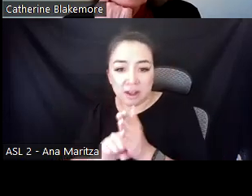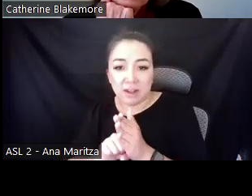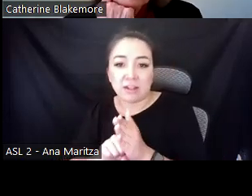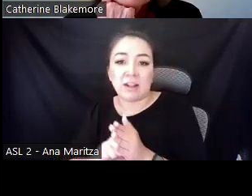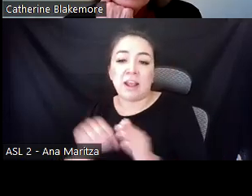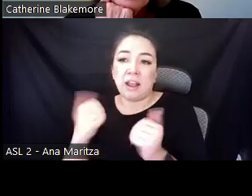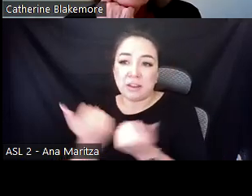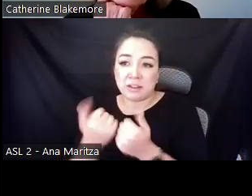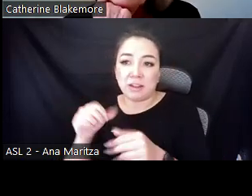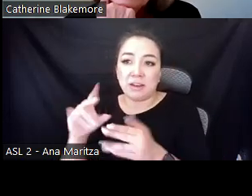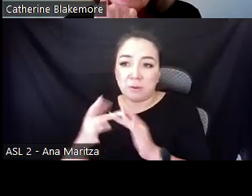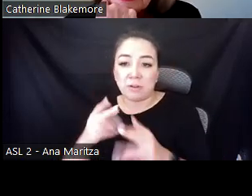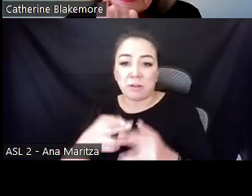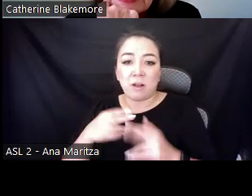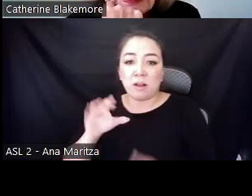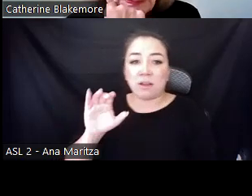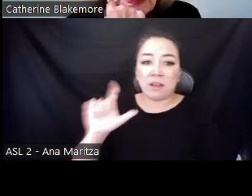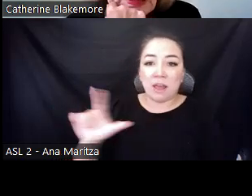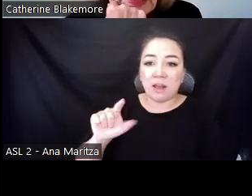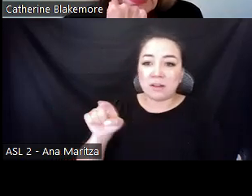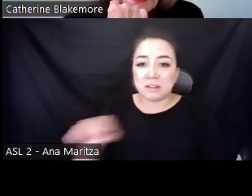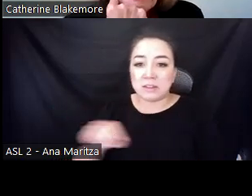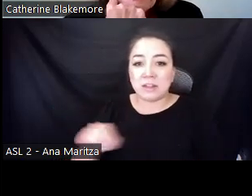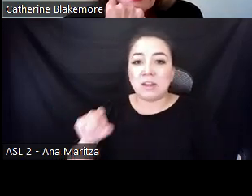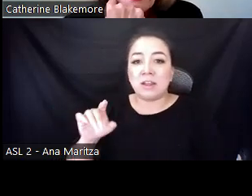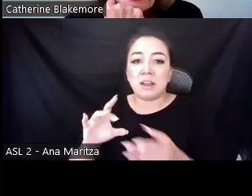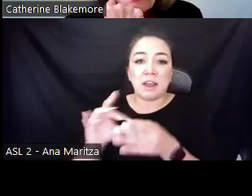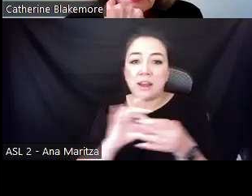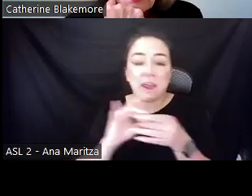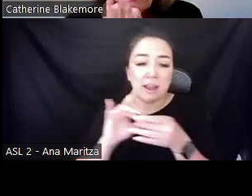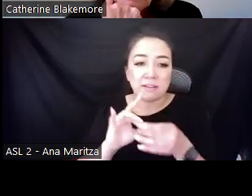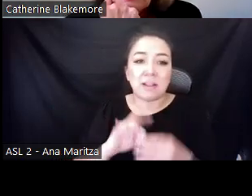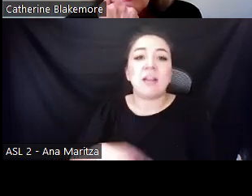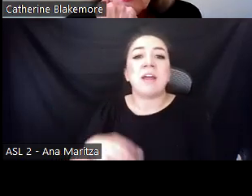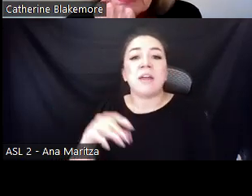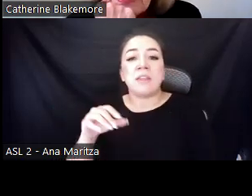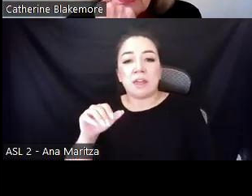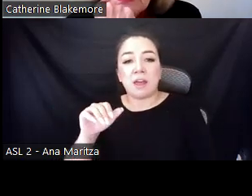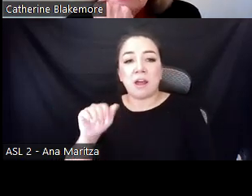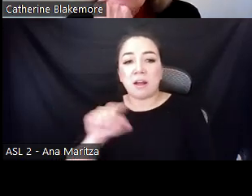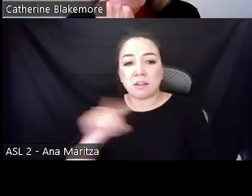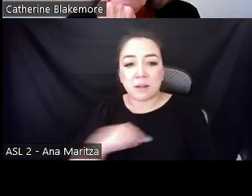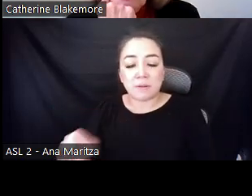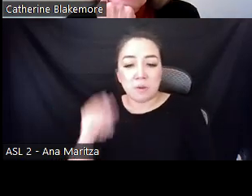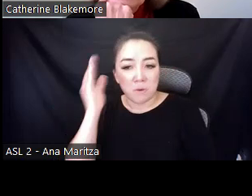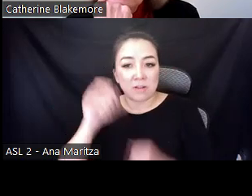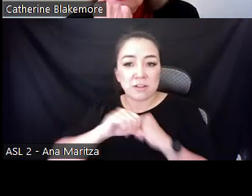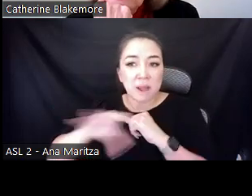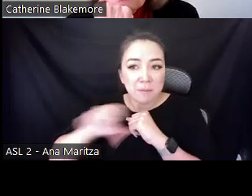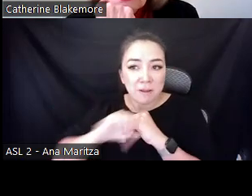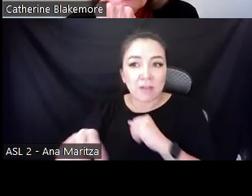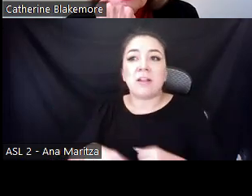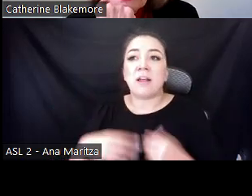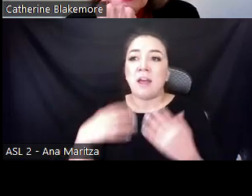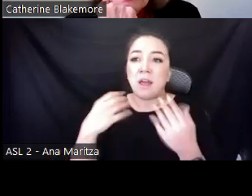is called CalZ Connect. And then the Alzheimer's Public Awareness Campaign and Healthy Brain